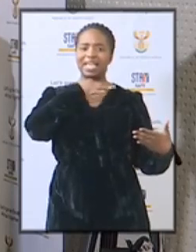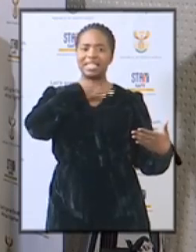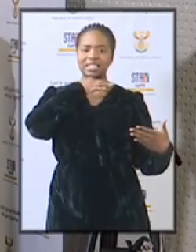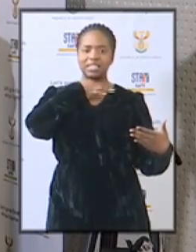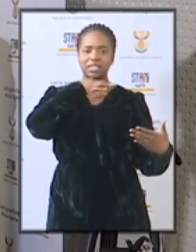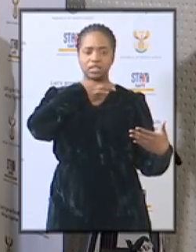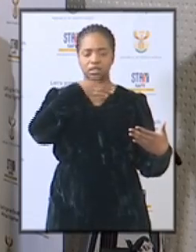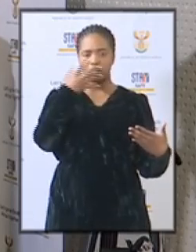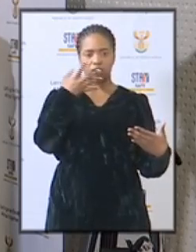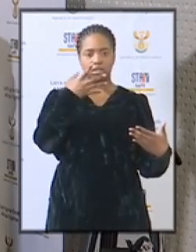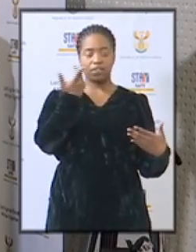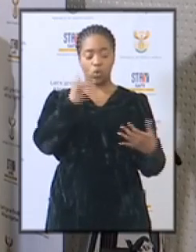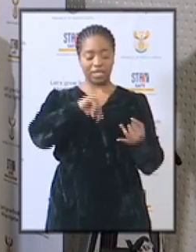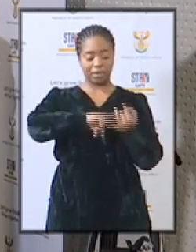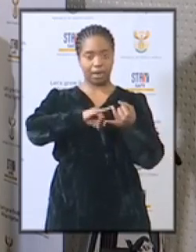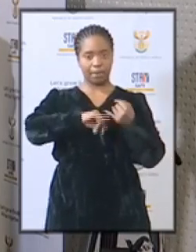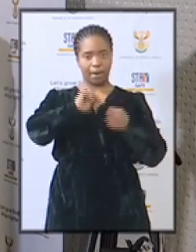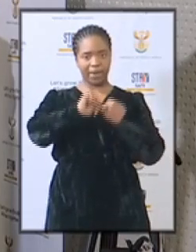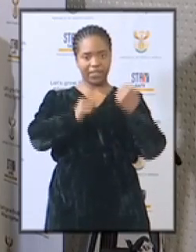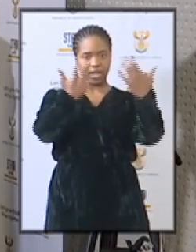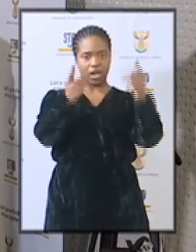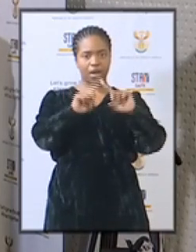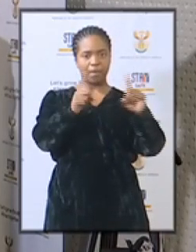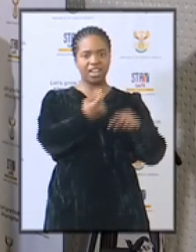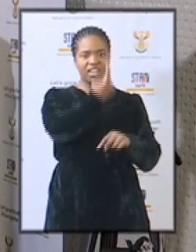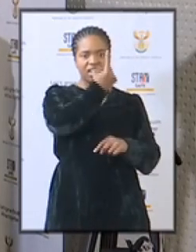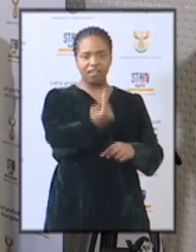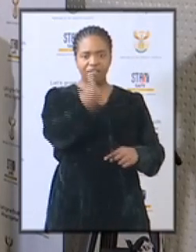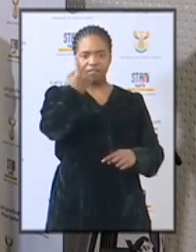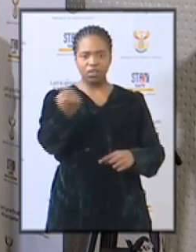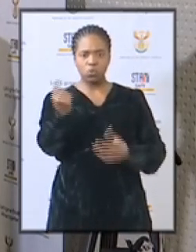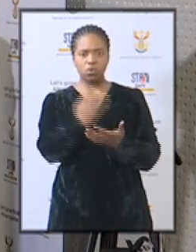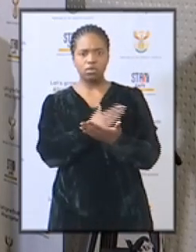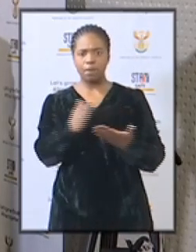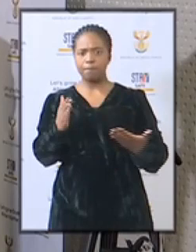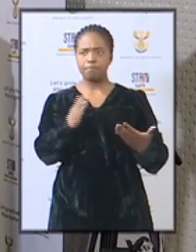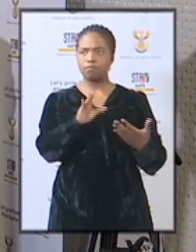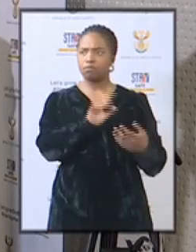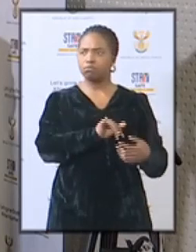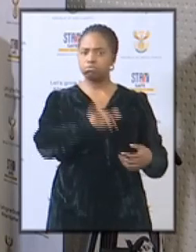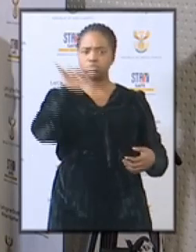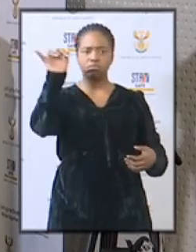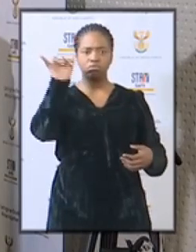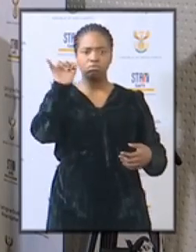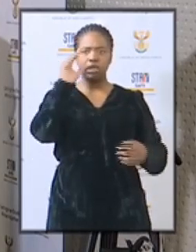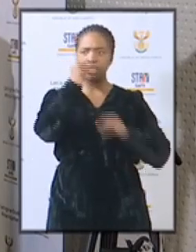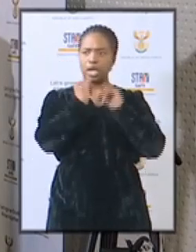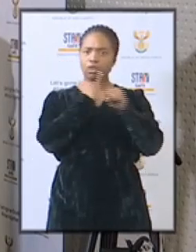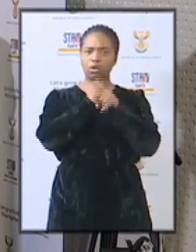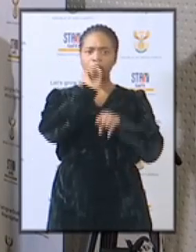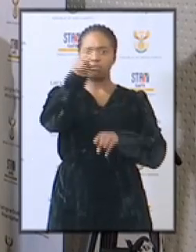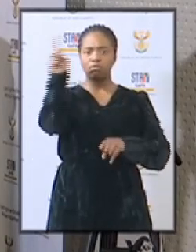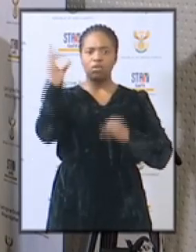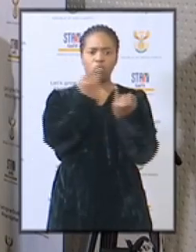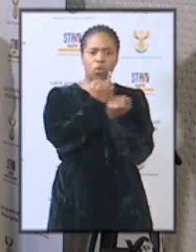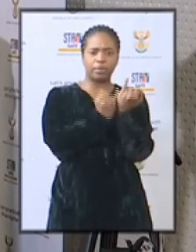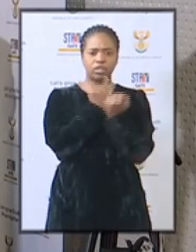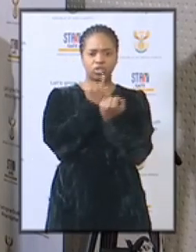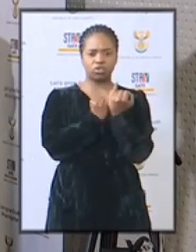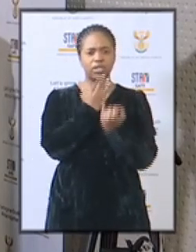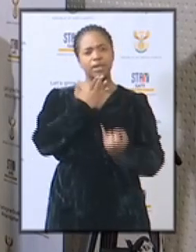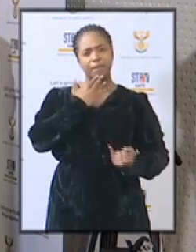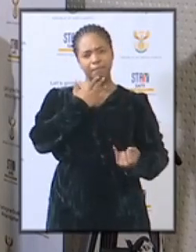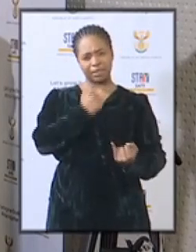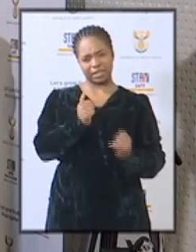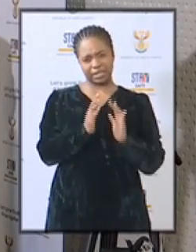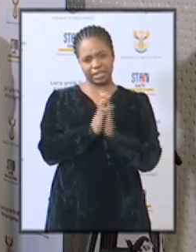set for September. But individual athletes have managed to leave the country for competitions. Please,